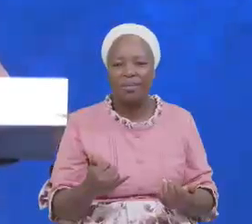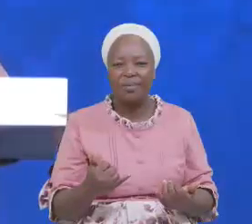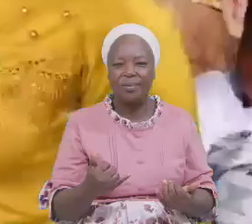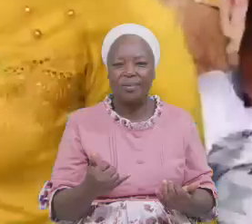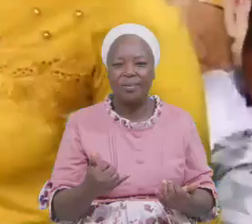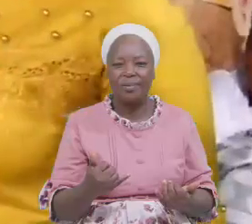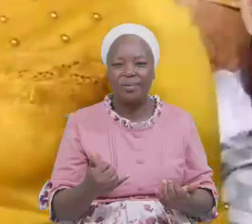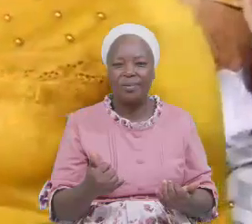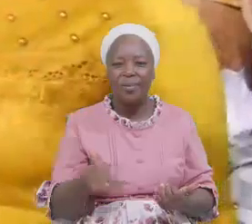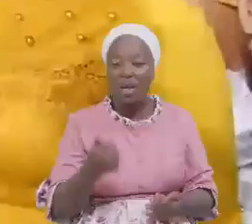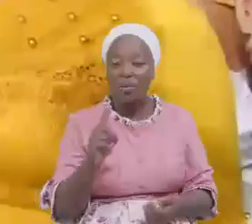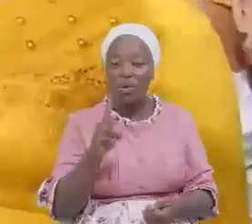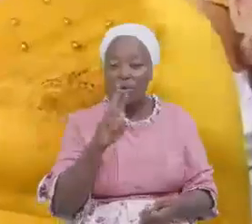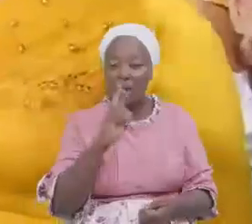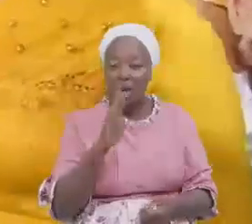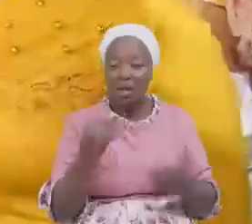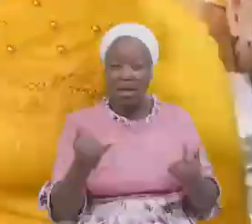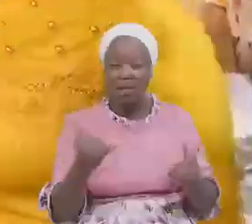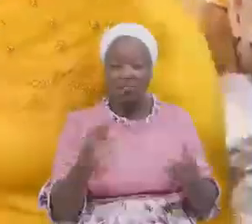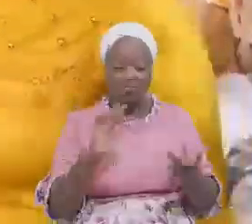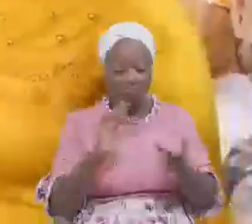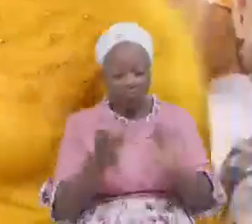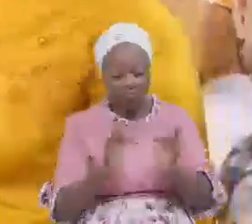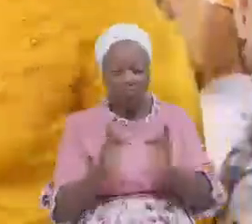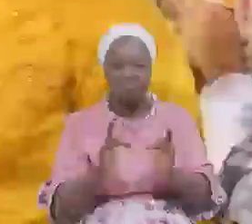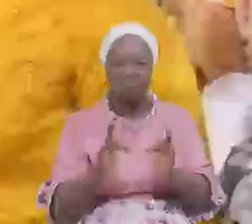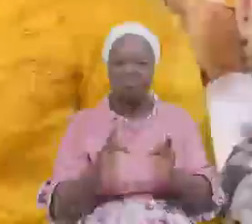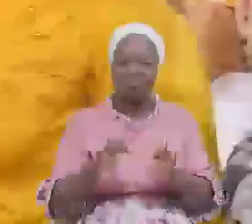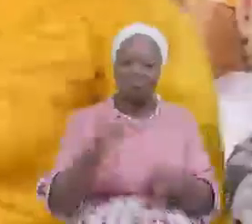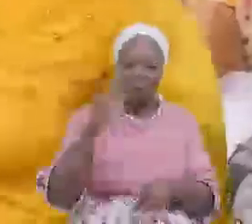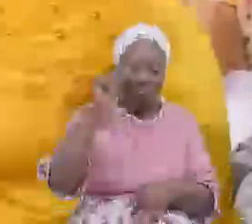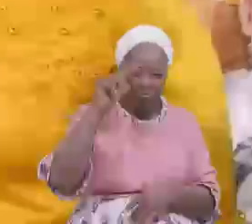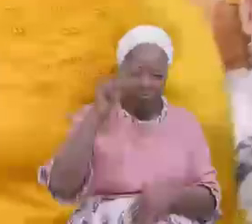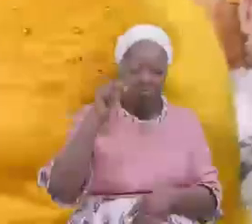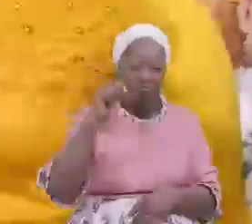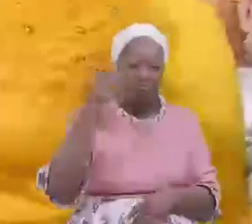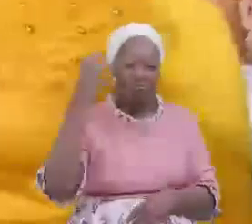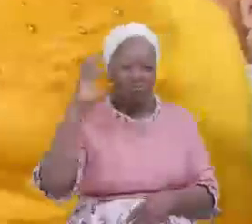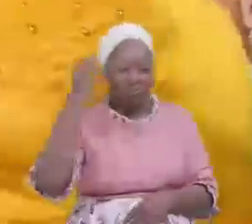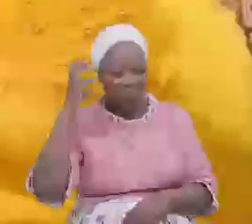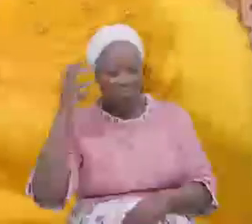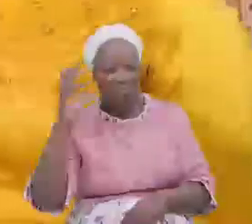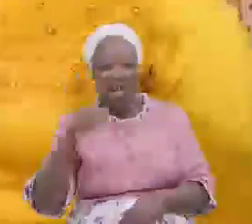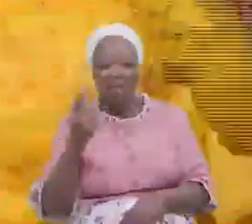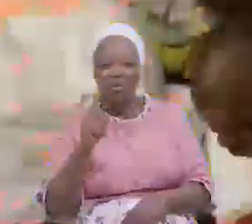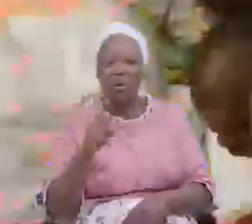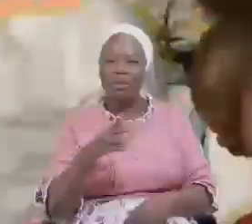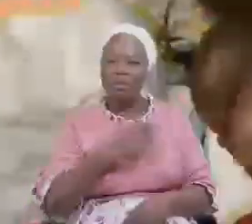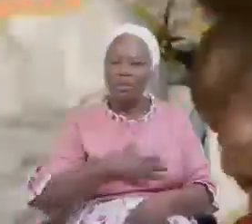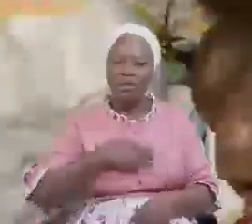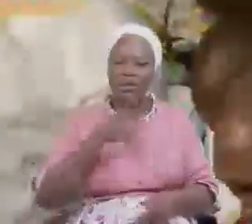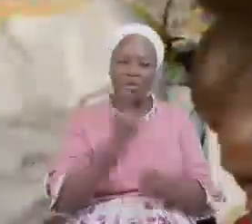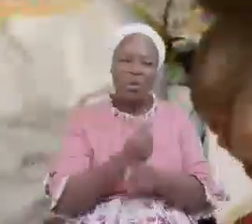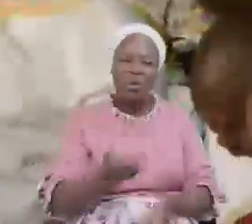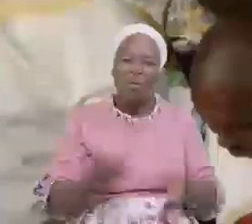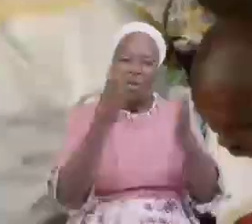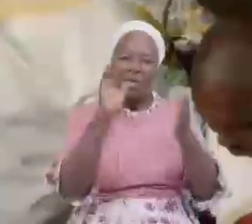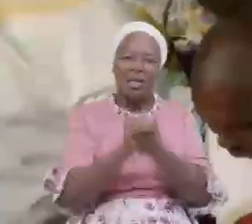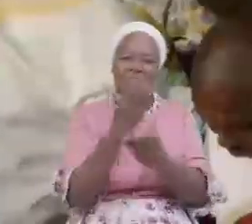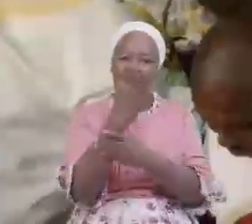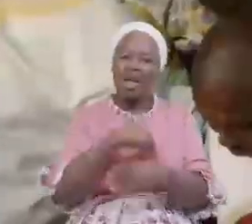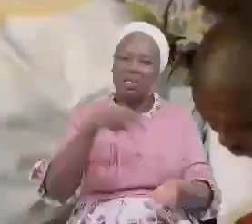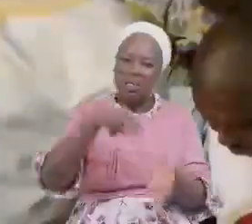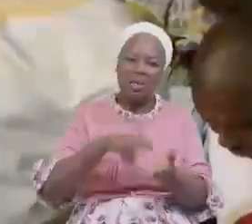Anywhere you are, online, radio, television, anywhere, Facebook, just raise up that hand and stand up and say,